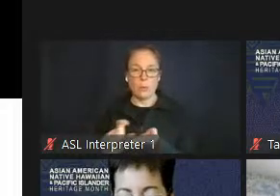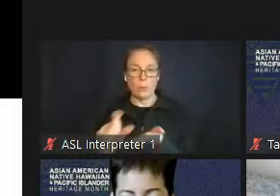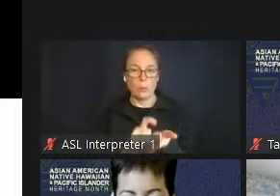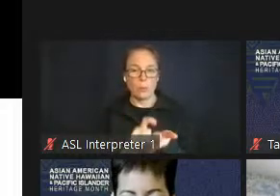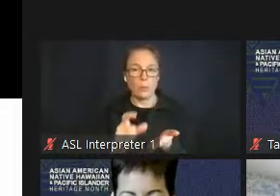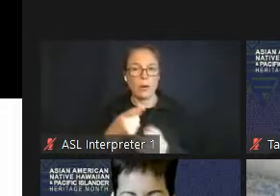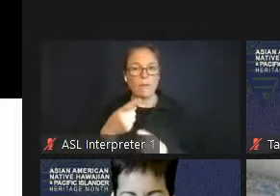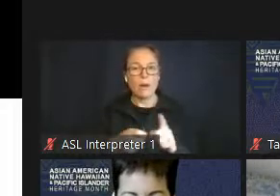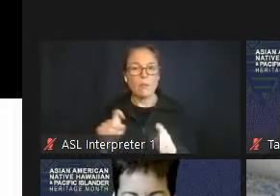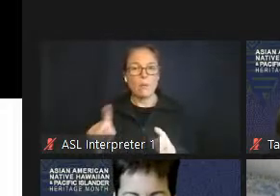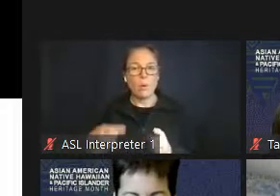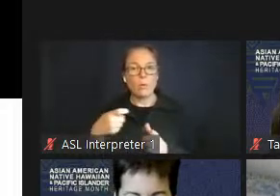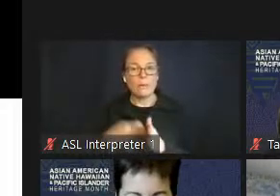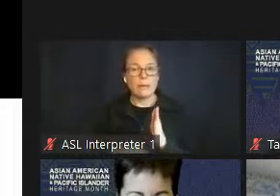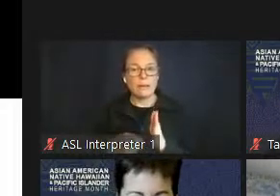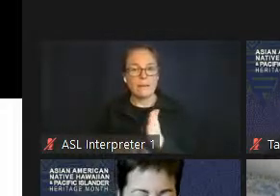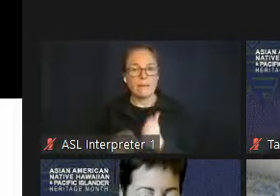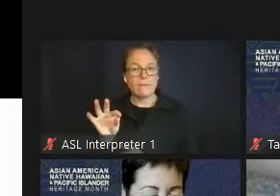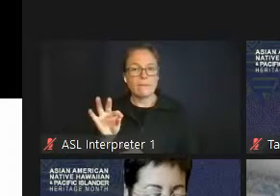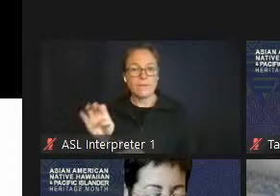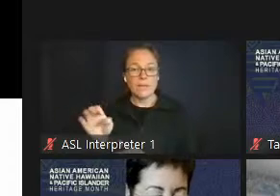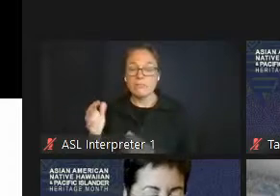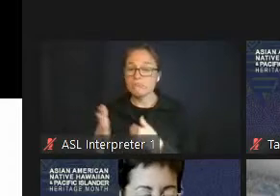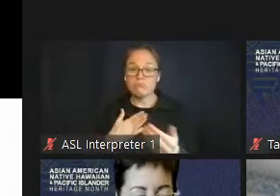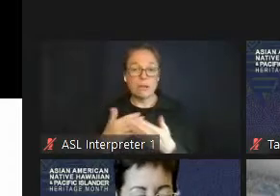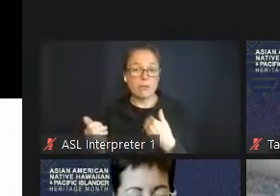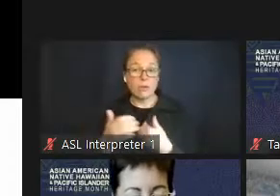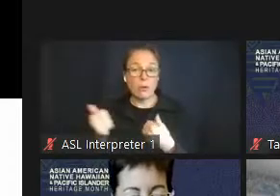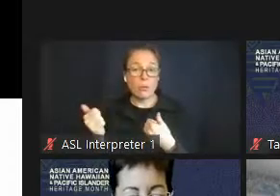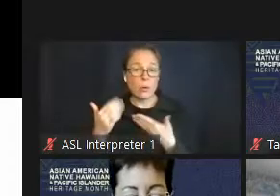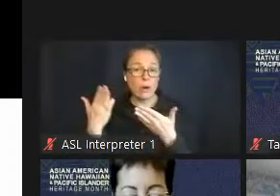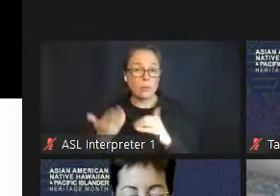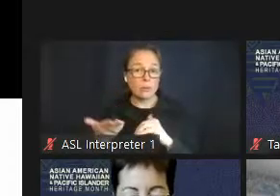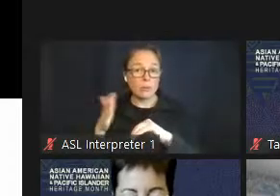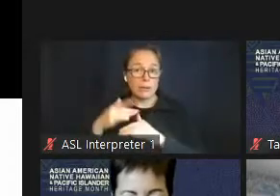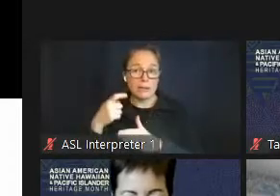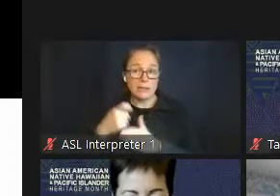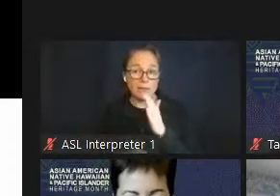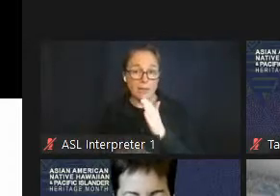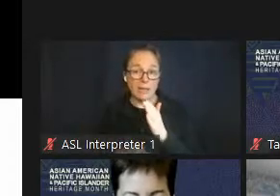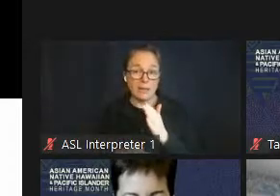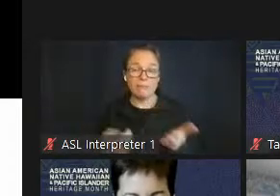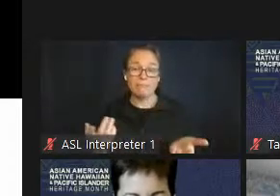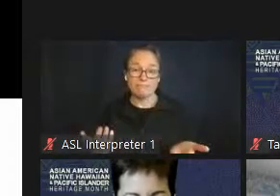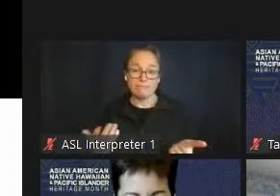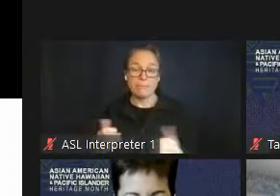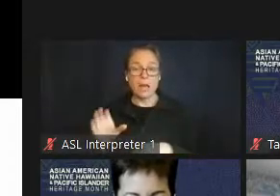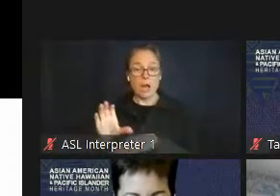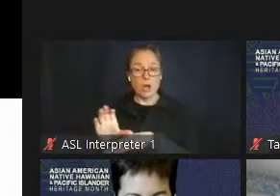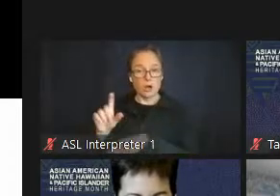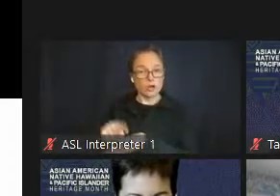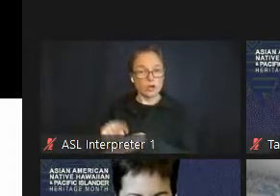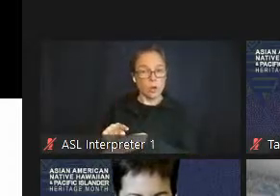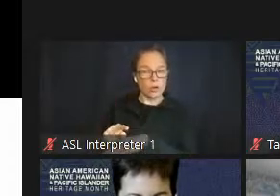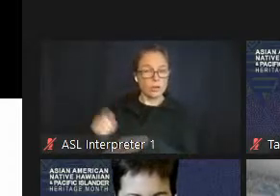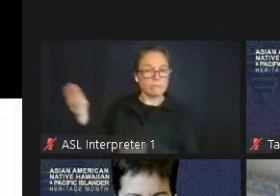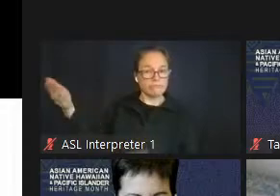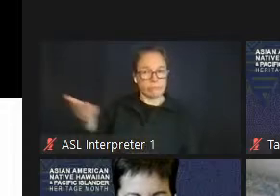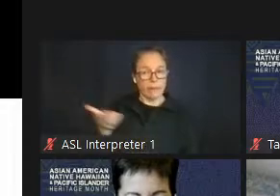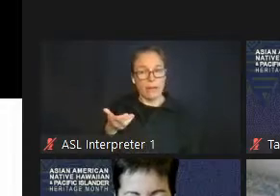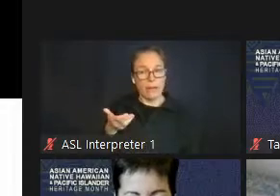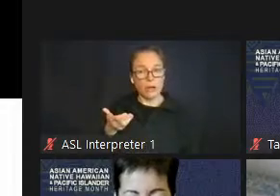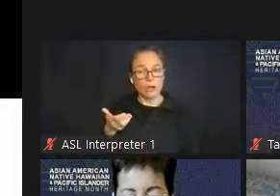with a recommended fee increase in both service areas. A consultant has been engaged to deliver